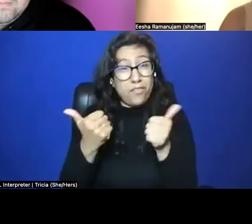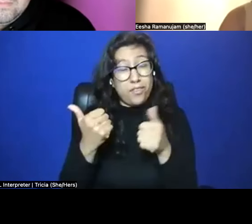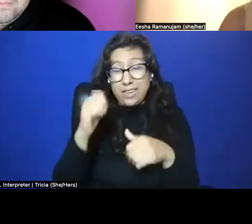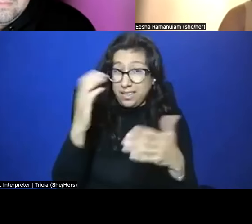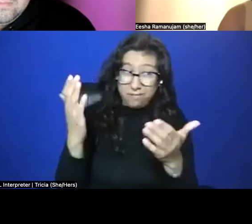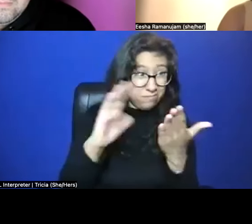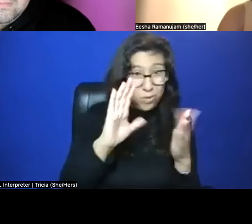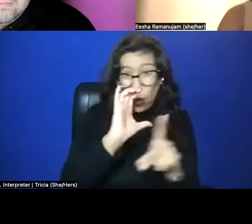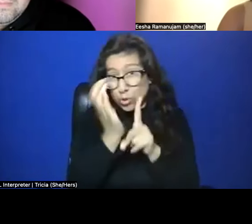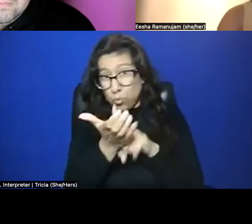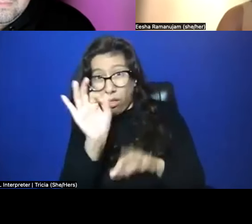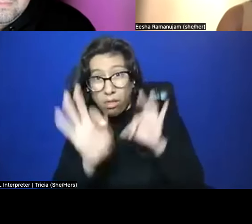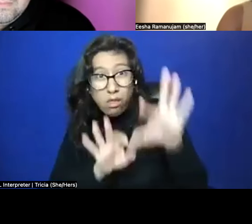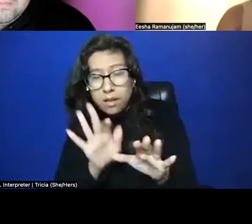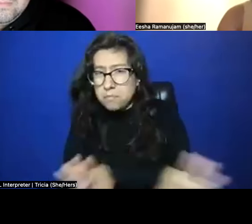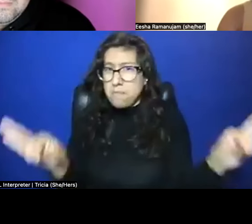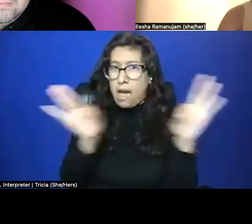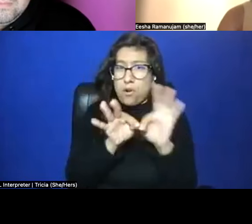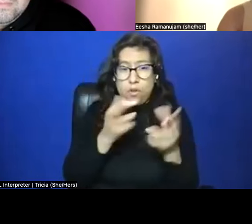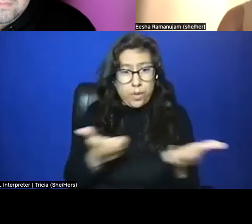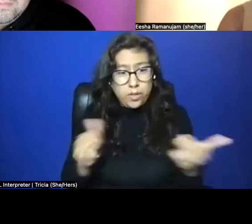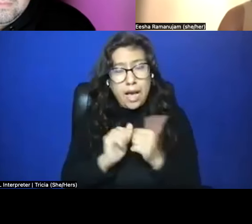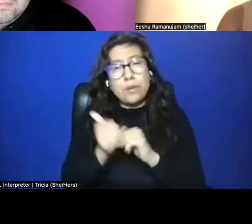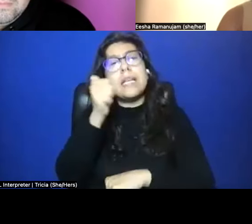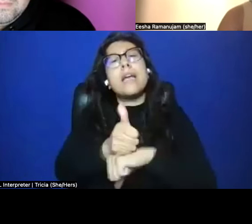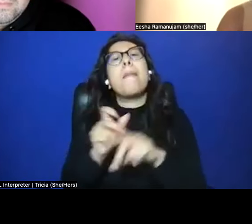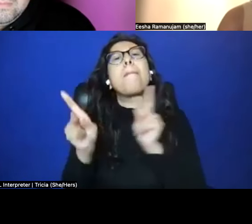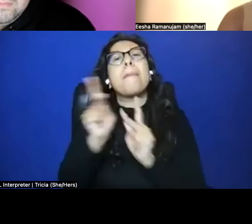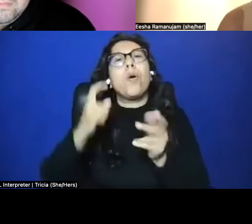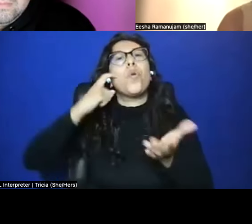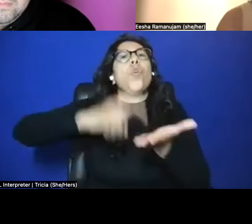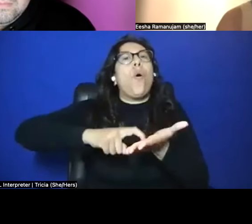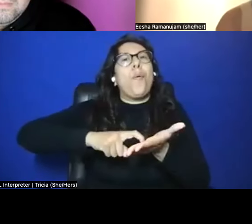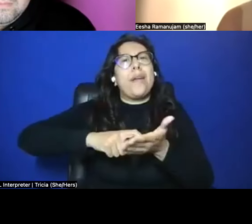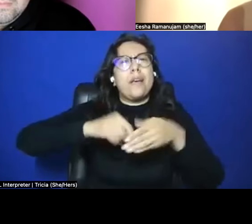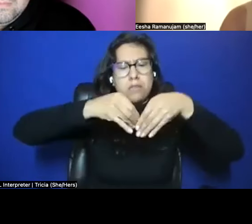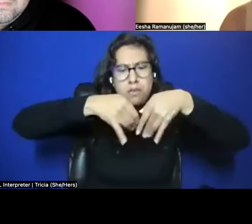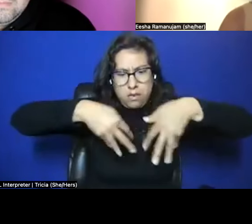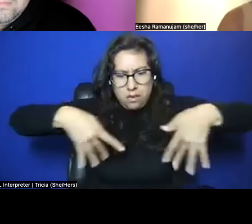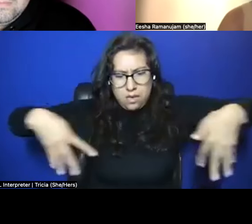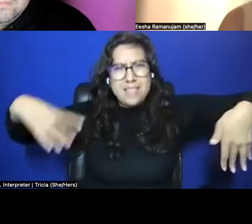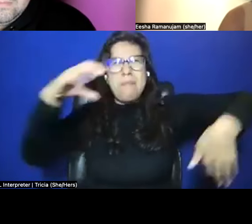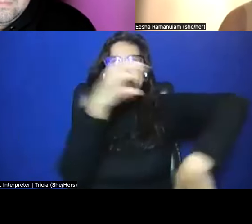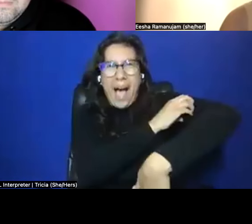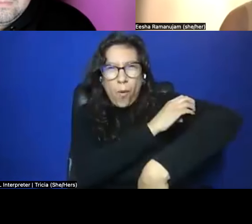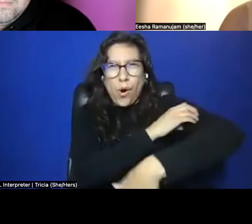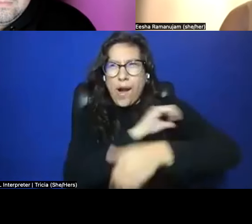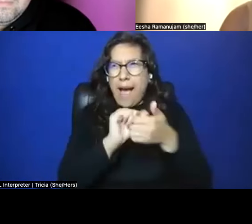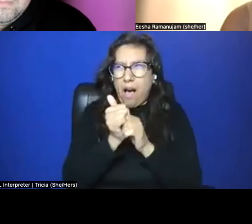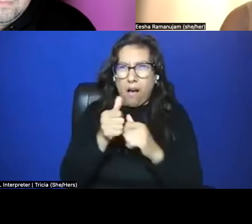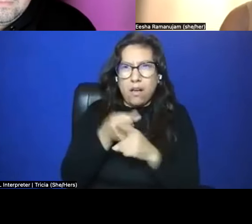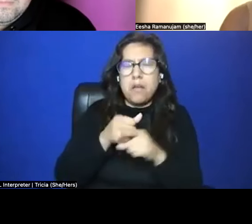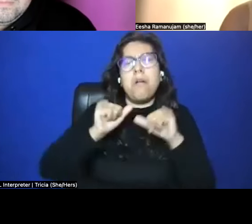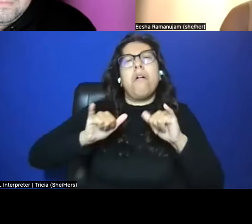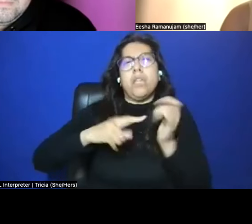And I think that the way that this resource is set up allows people to map the power of those inputs in a really new and interesting way. And